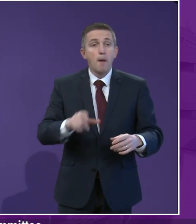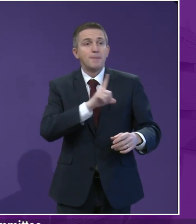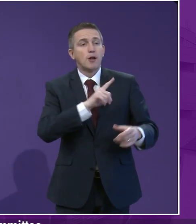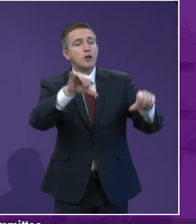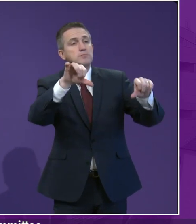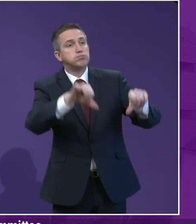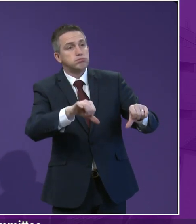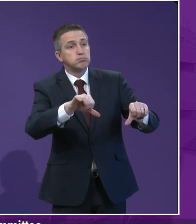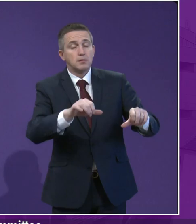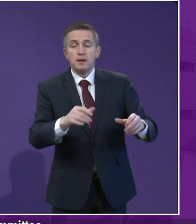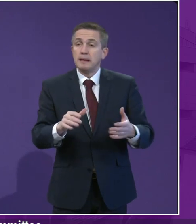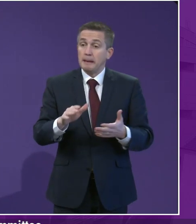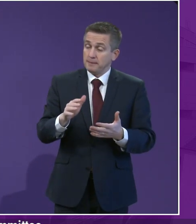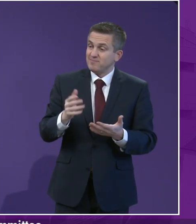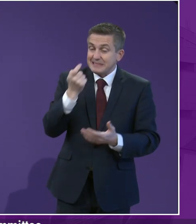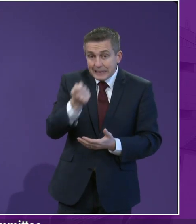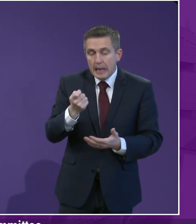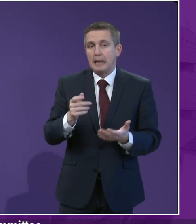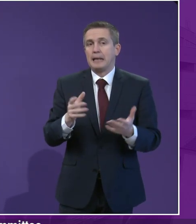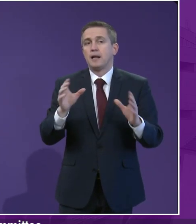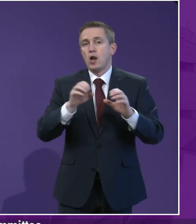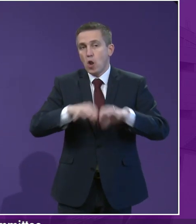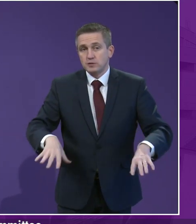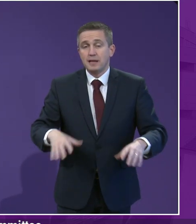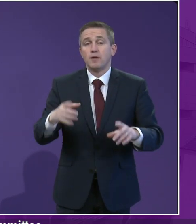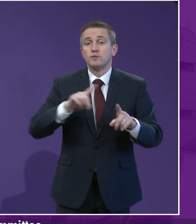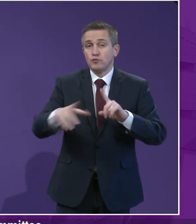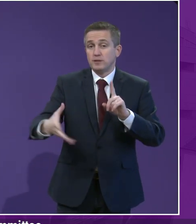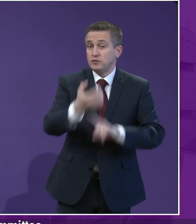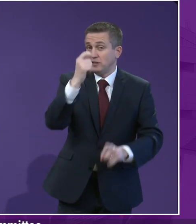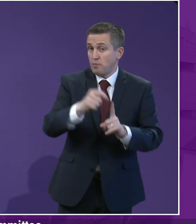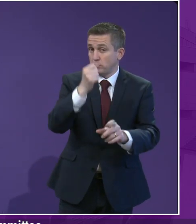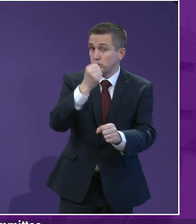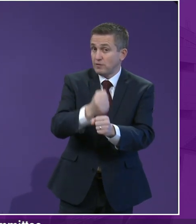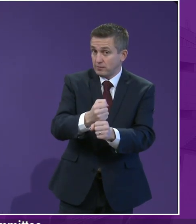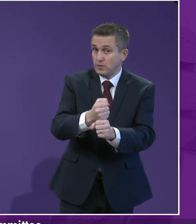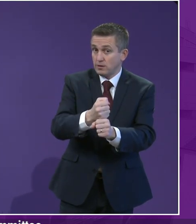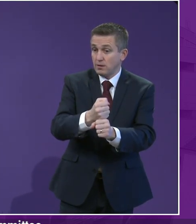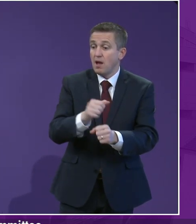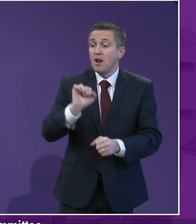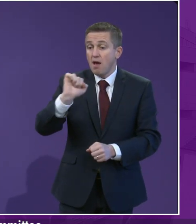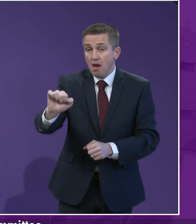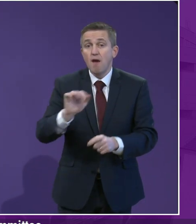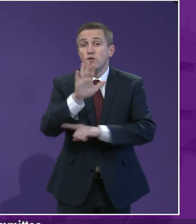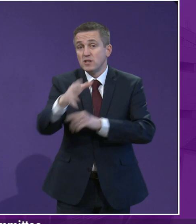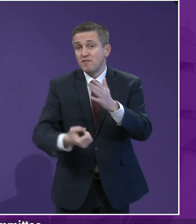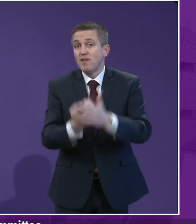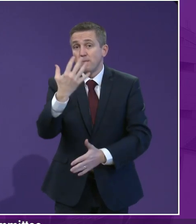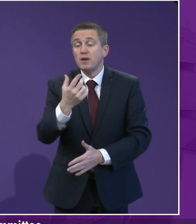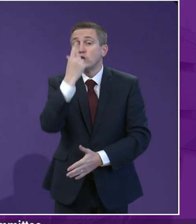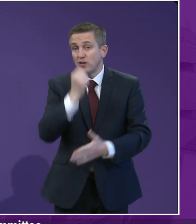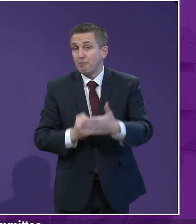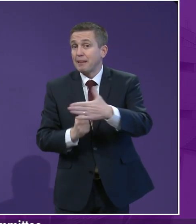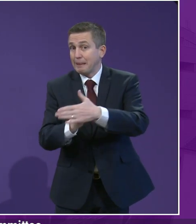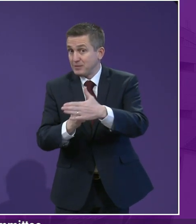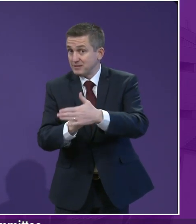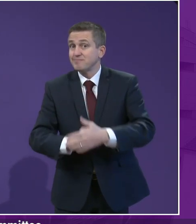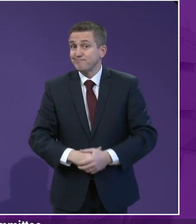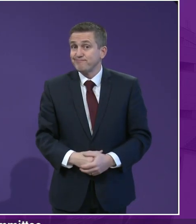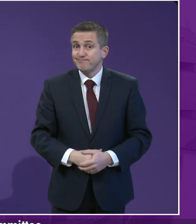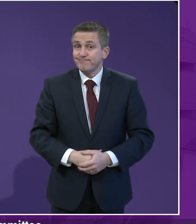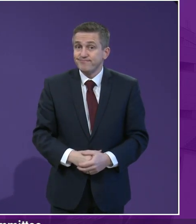her, and I'm pleased to say that she did apply for another course and she got that postgraduate diploma, but so